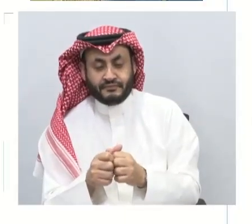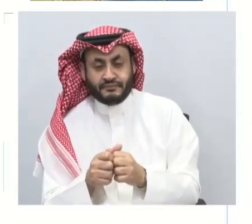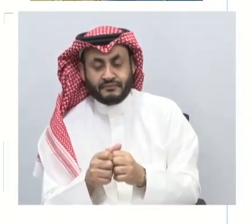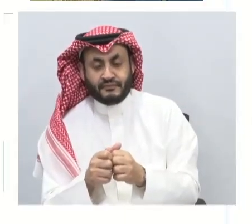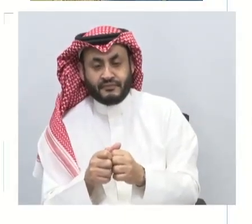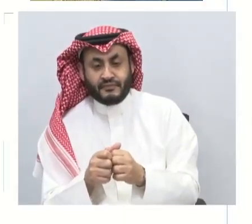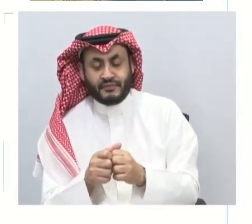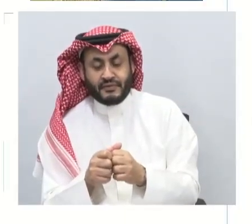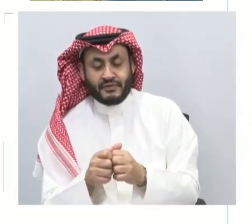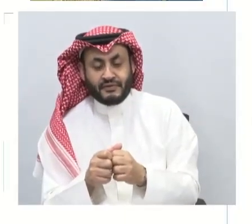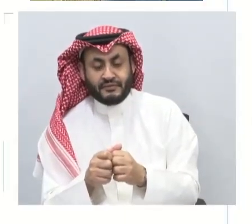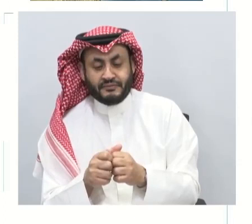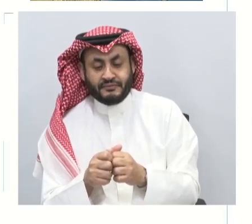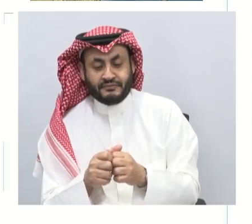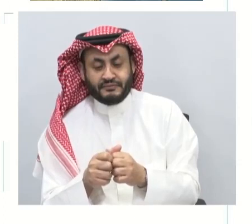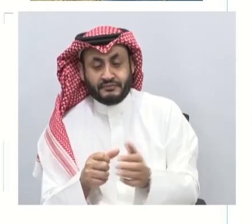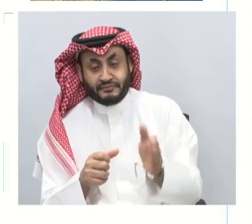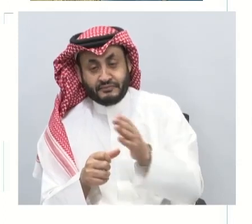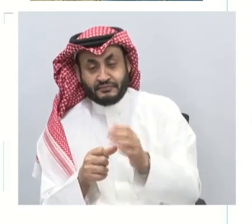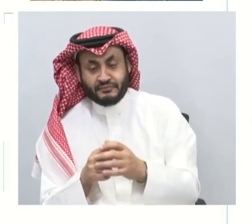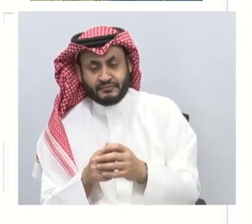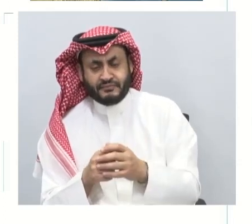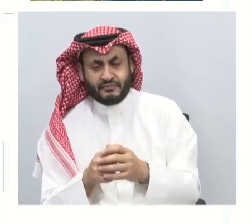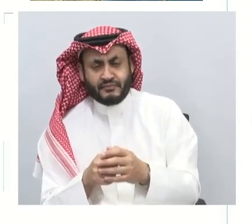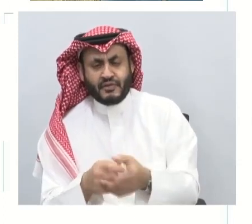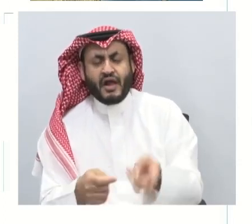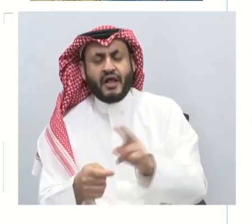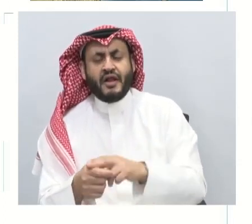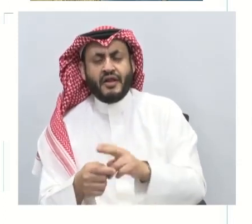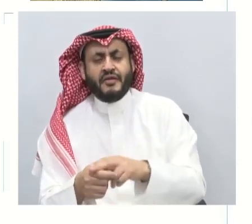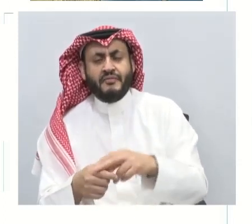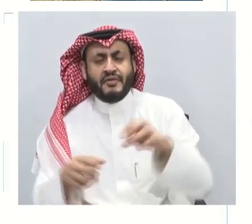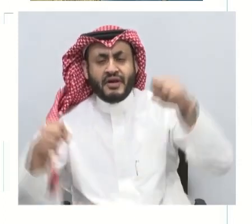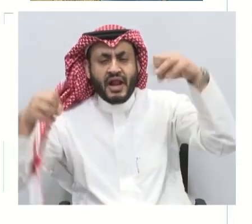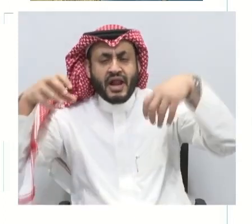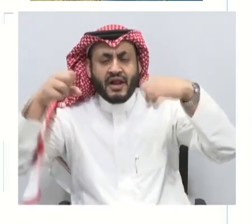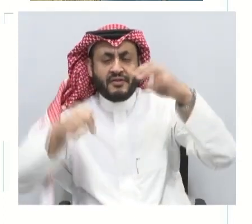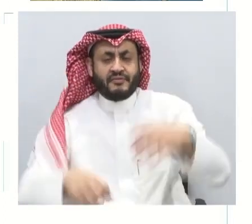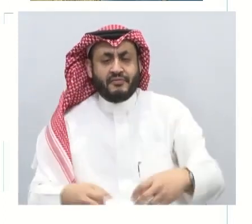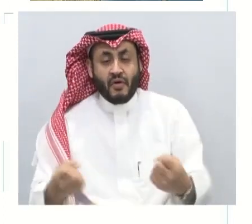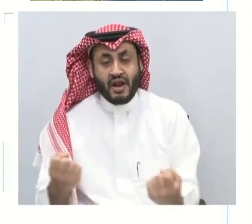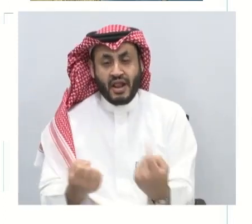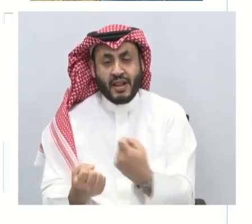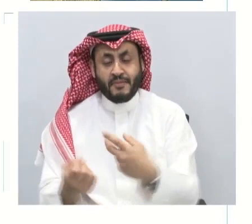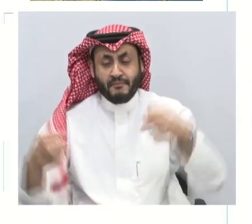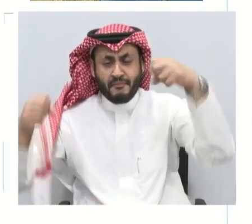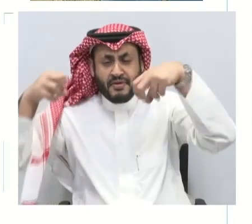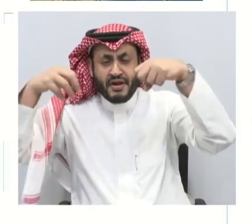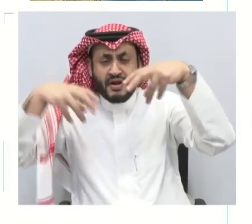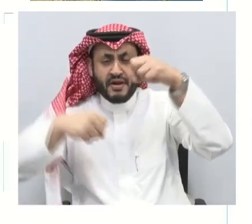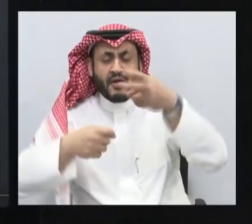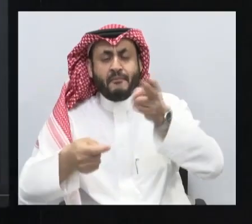to find out when we listen. Number four, it usually rains in the spring. In the city or in the place that